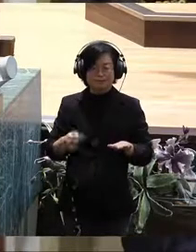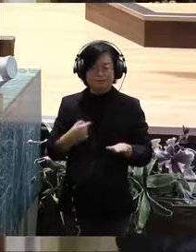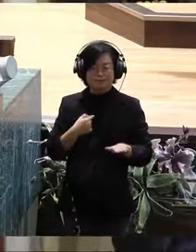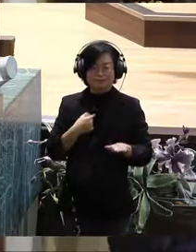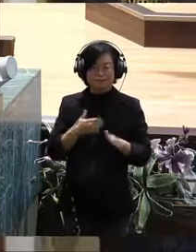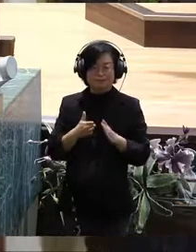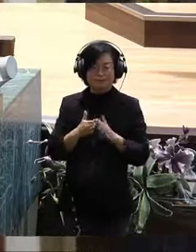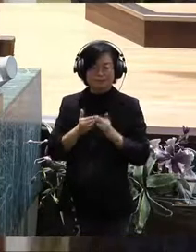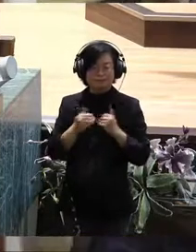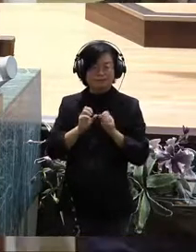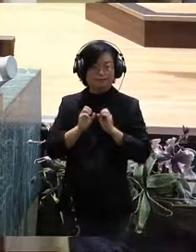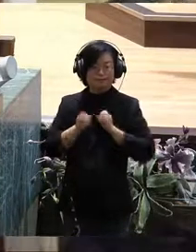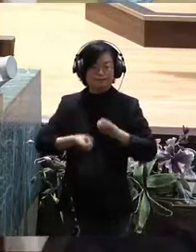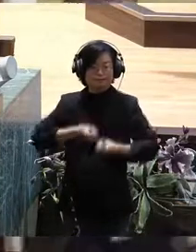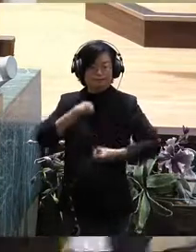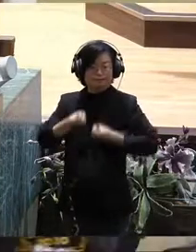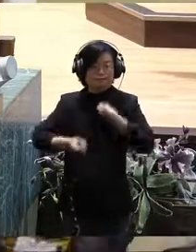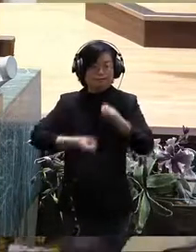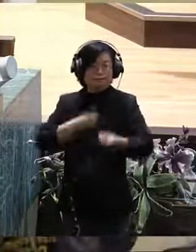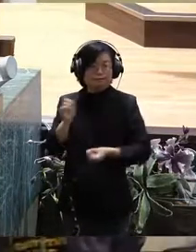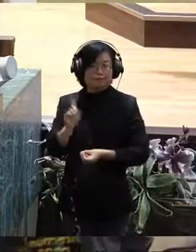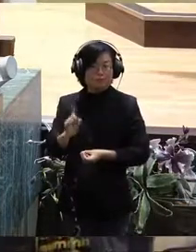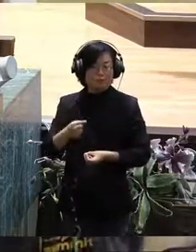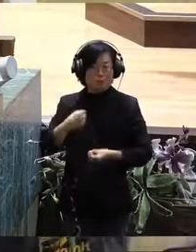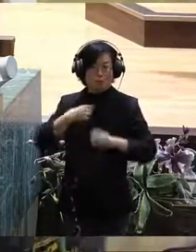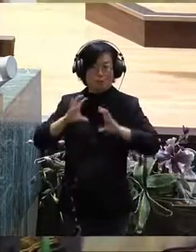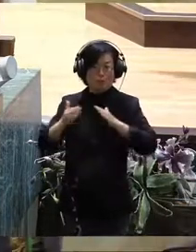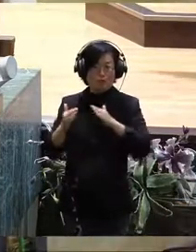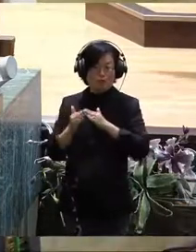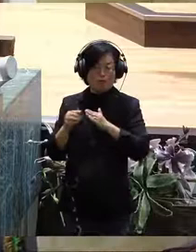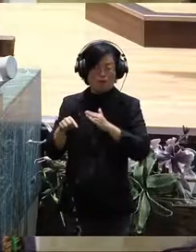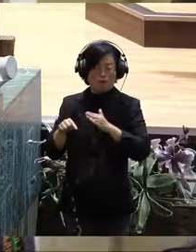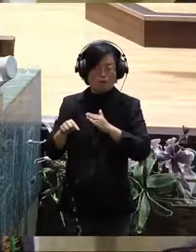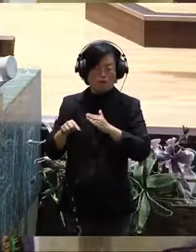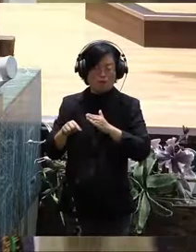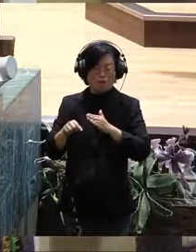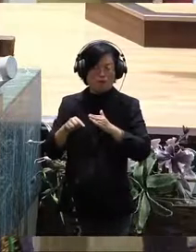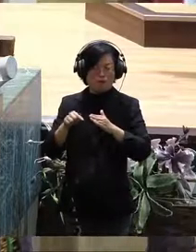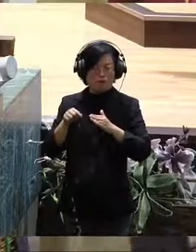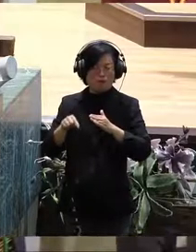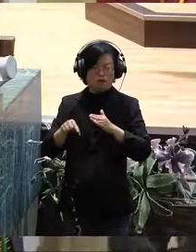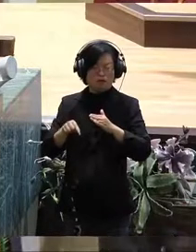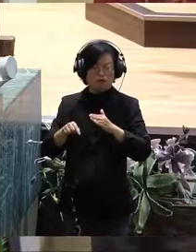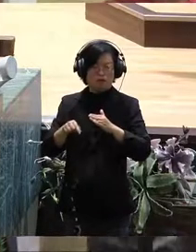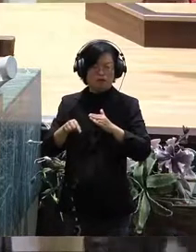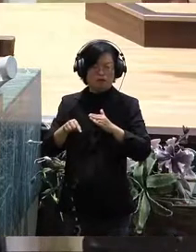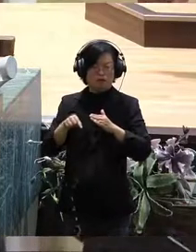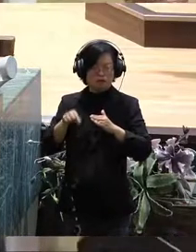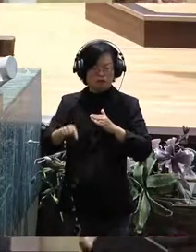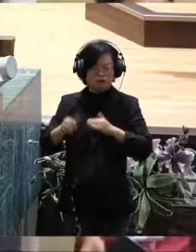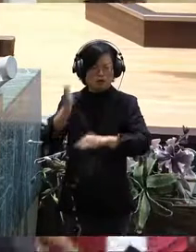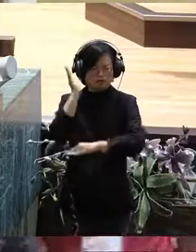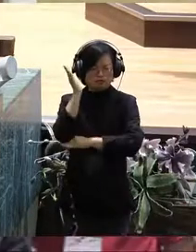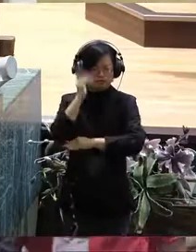we use data to strengthen democracy and develop policies which are inclusive and open for all.